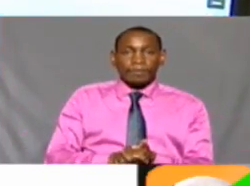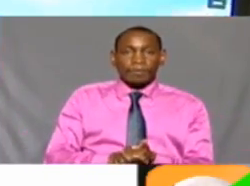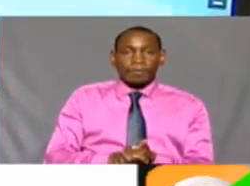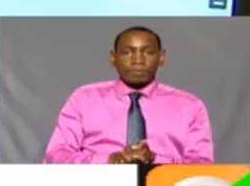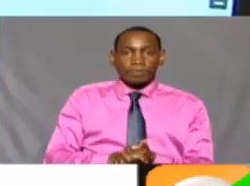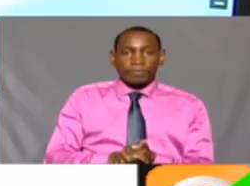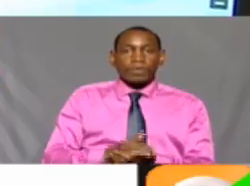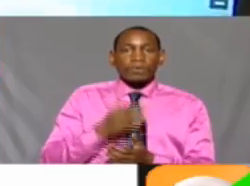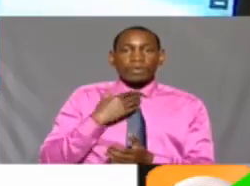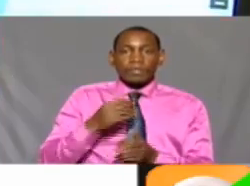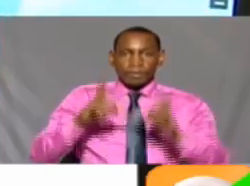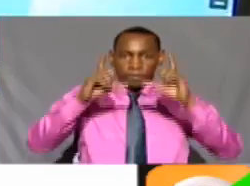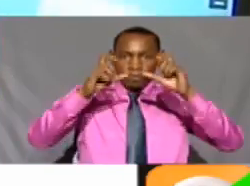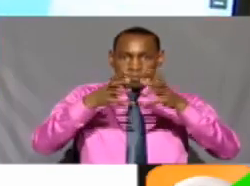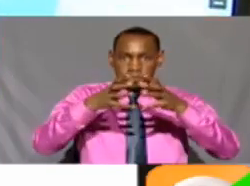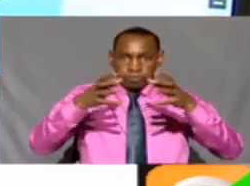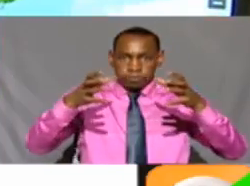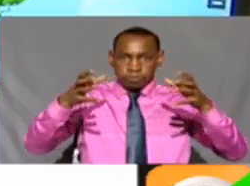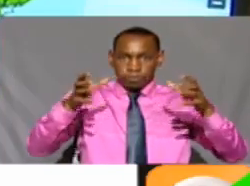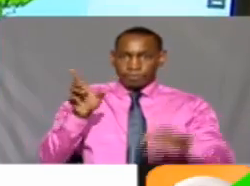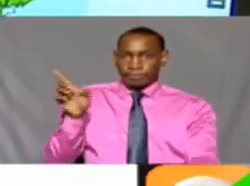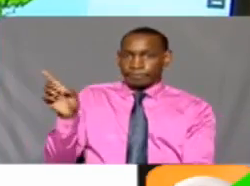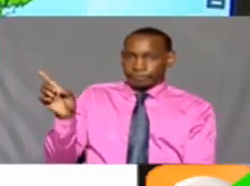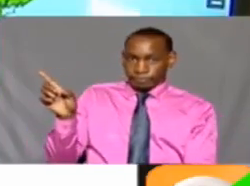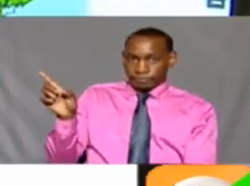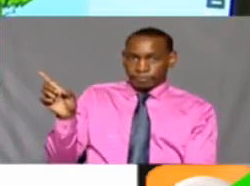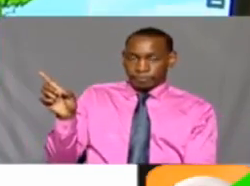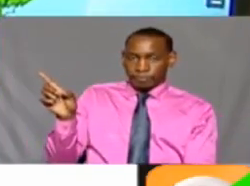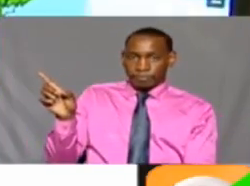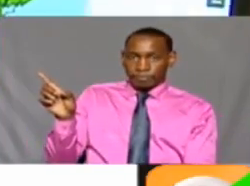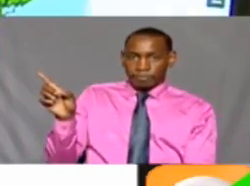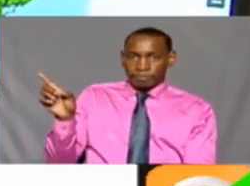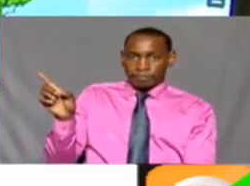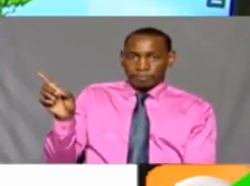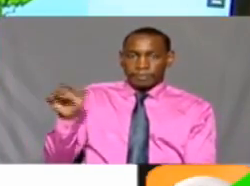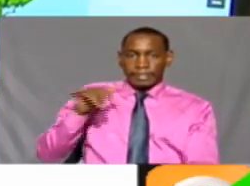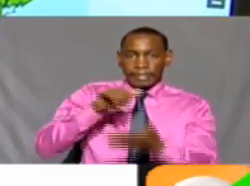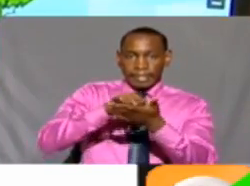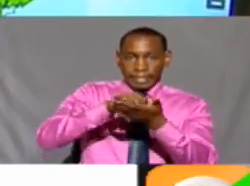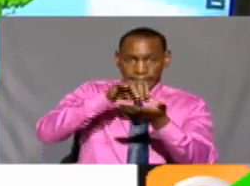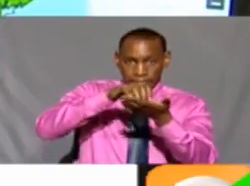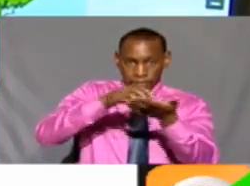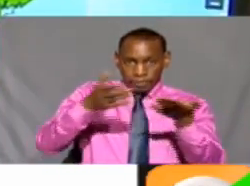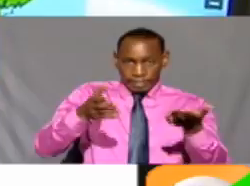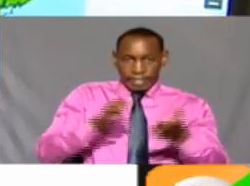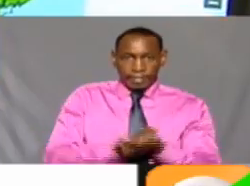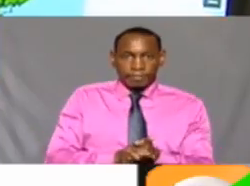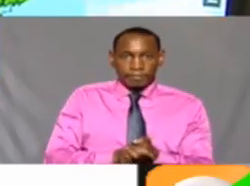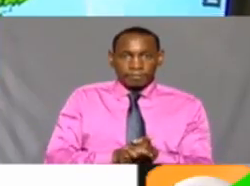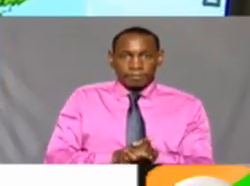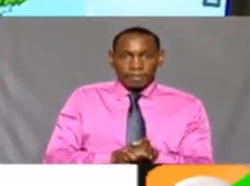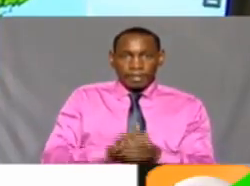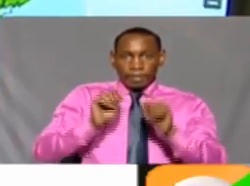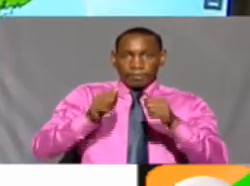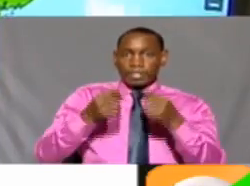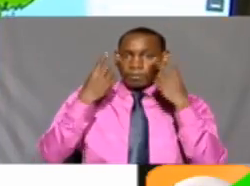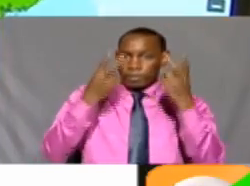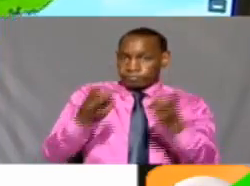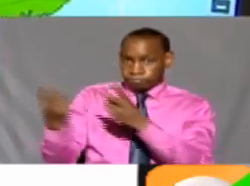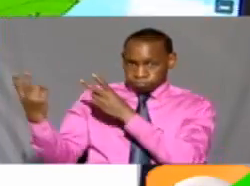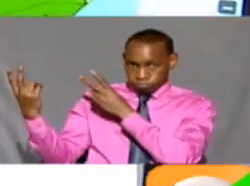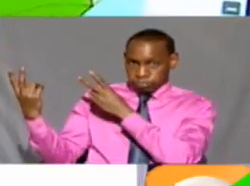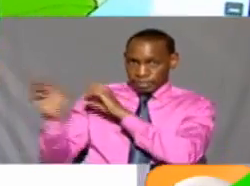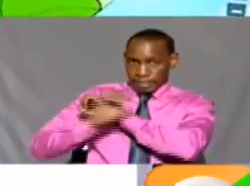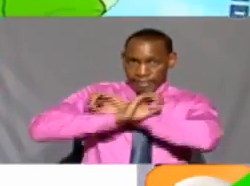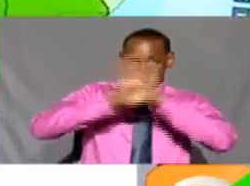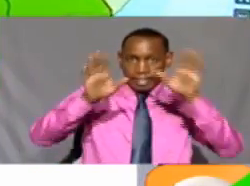can enlarge that for you. So take a look at what that is looking like here. If I can get my camera, I don't know if you can see this